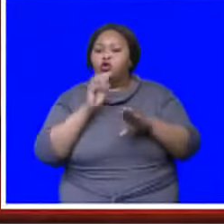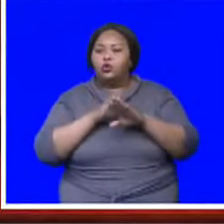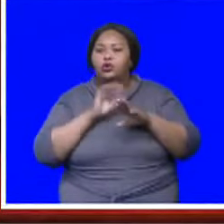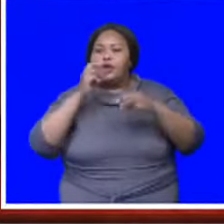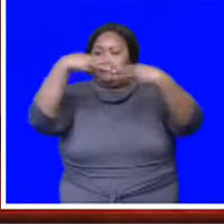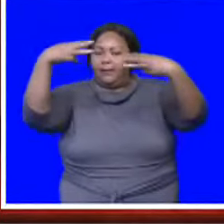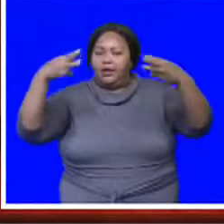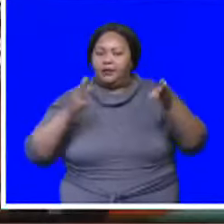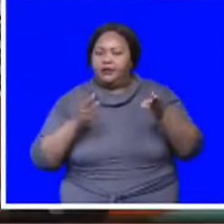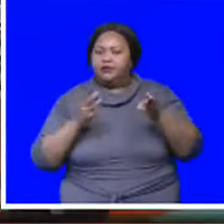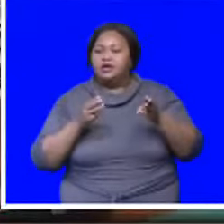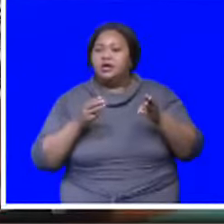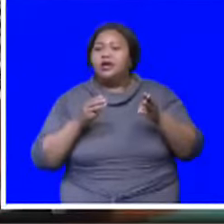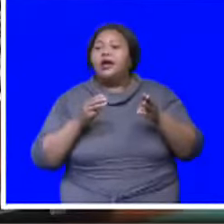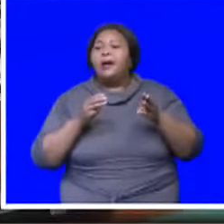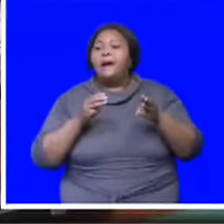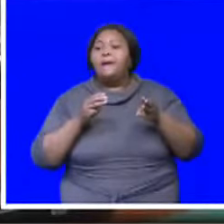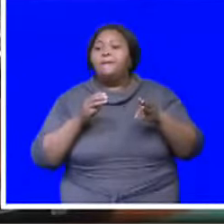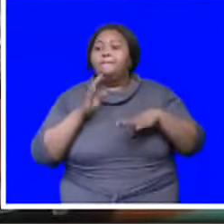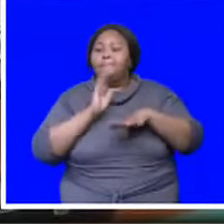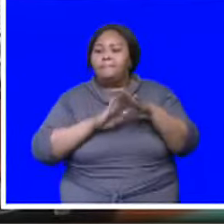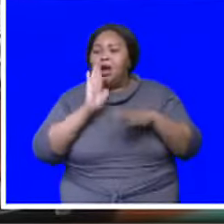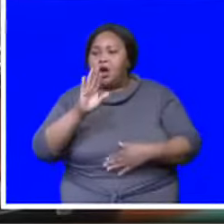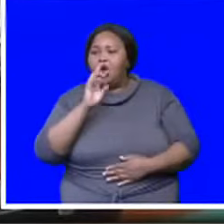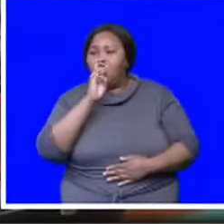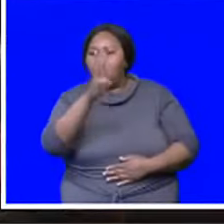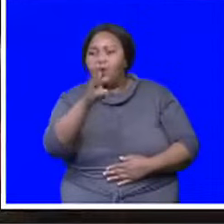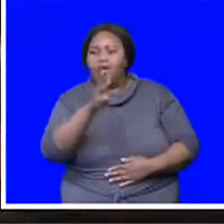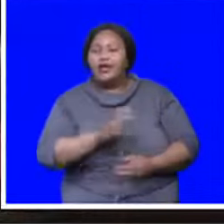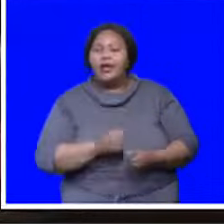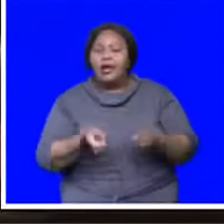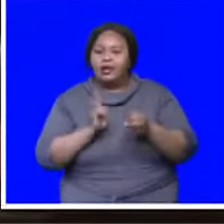will have to count the number of sittings that similarly have missed.